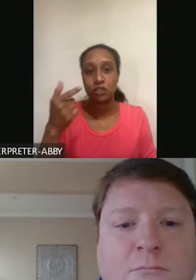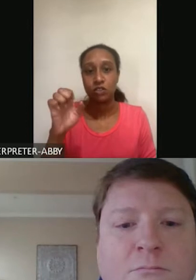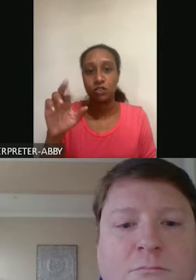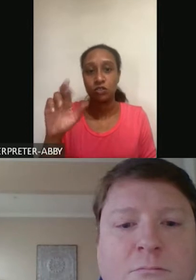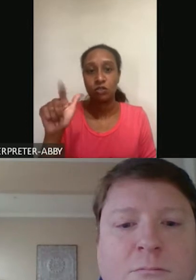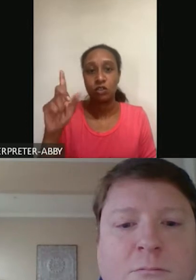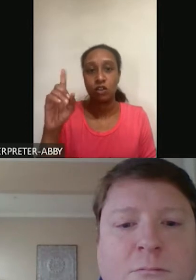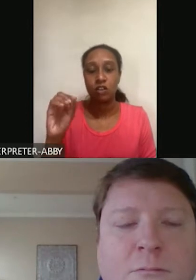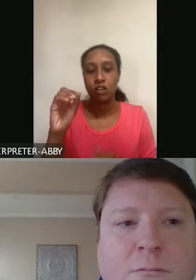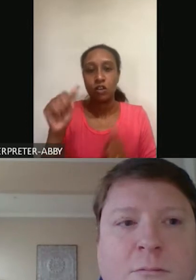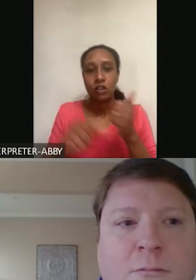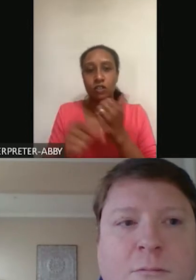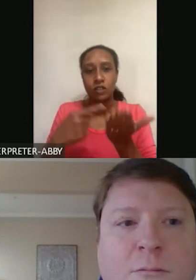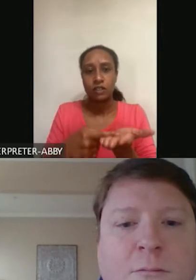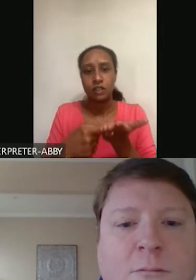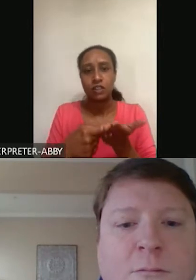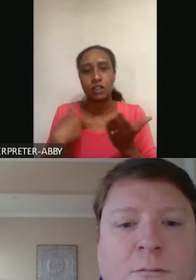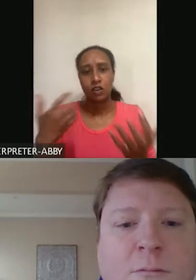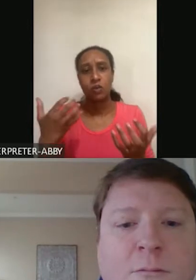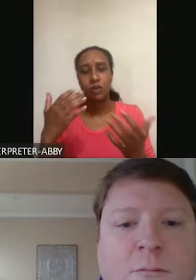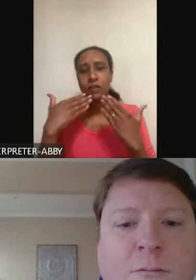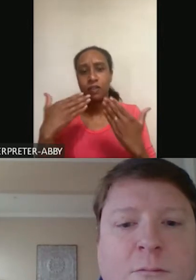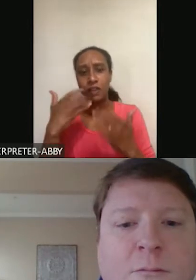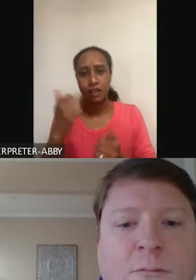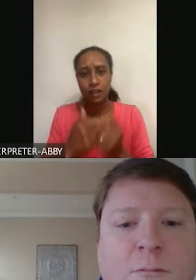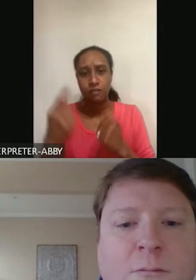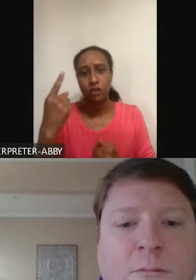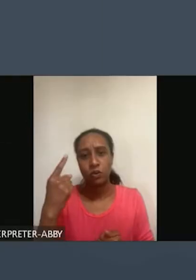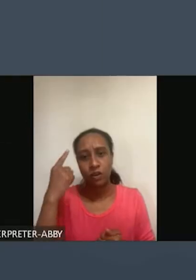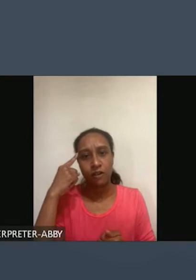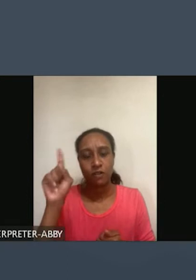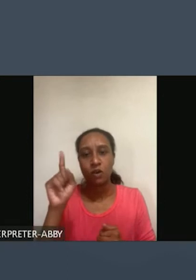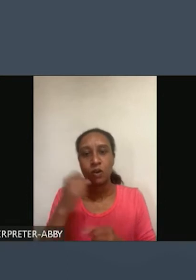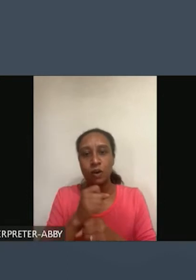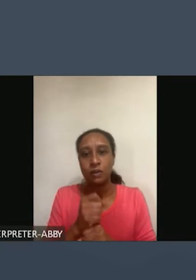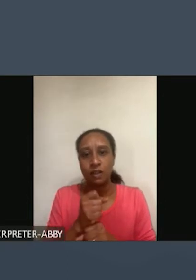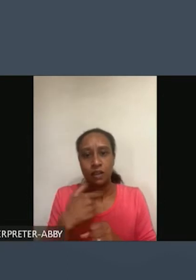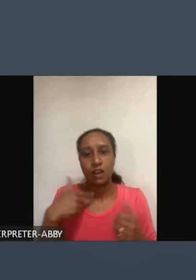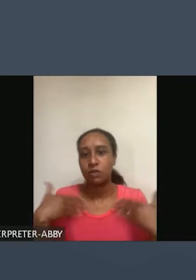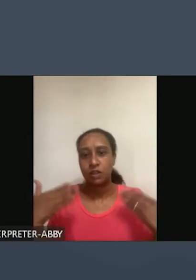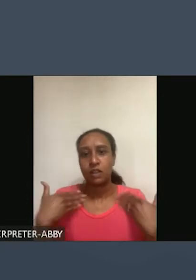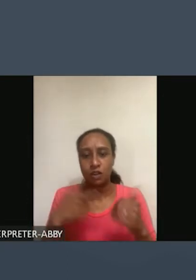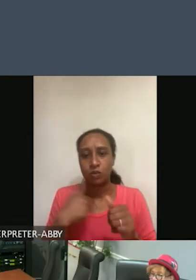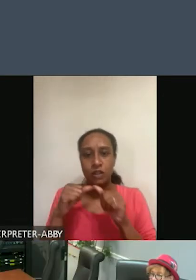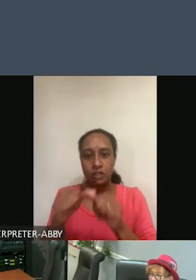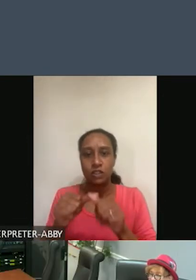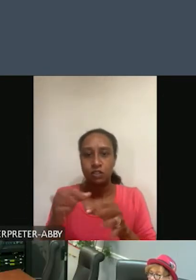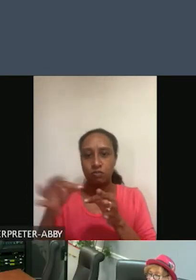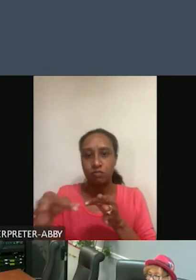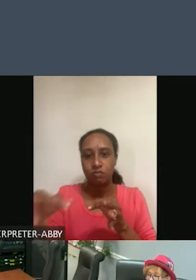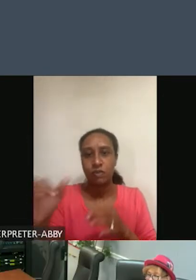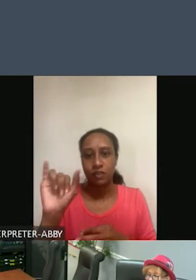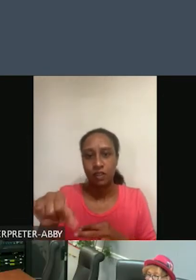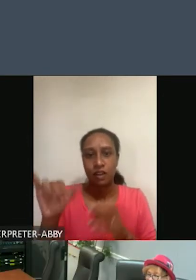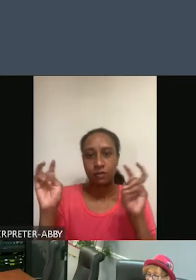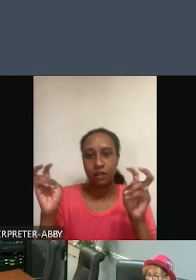Under discussion, I'd like to thank everyone for making, I'm so glad we continued the matter. Hopefully